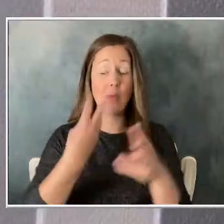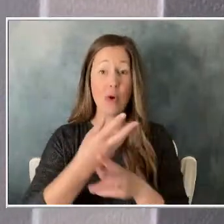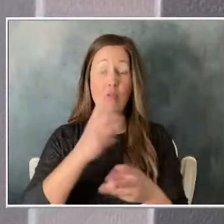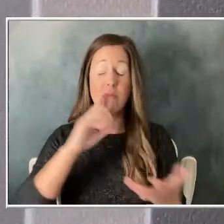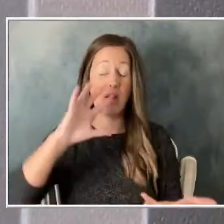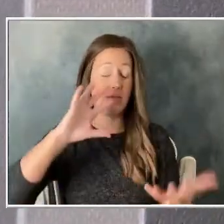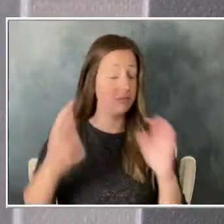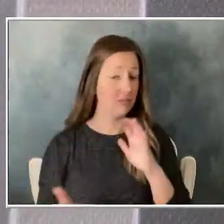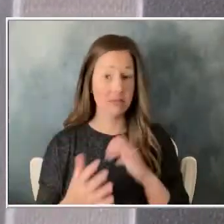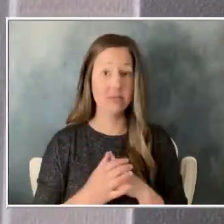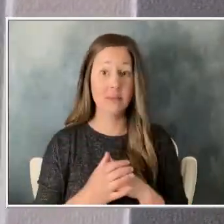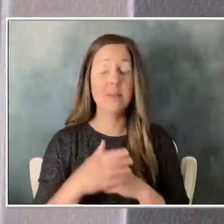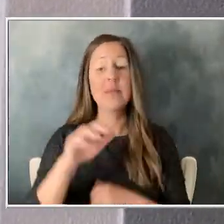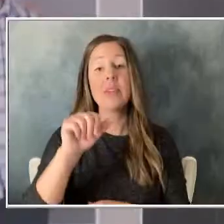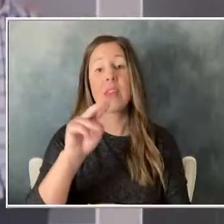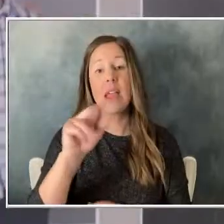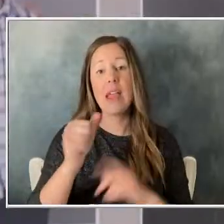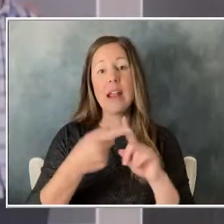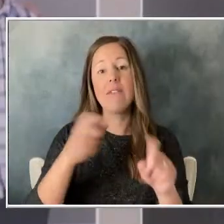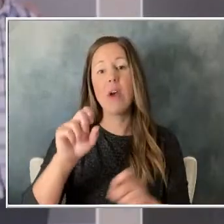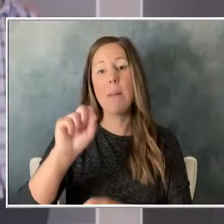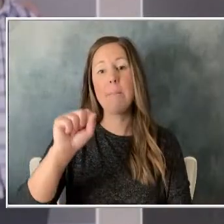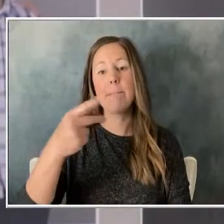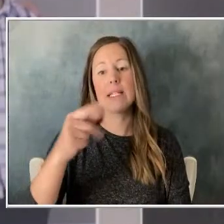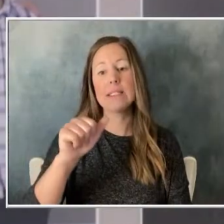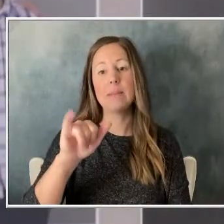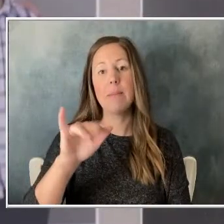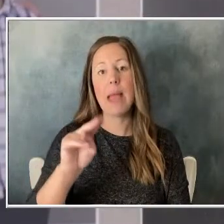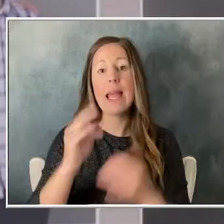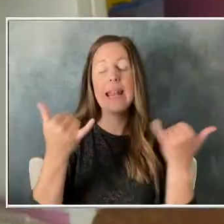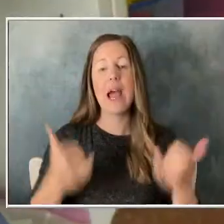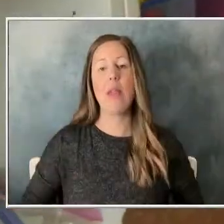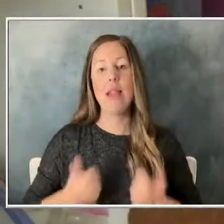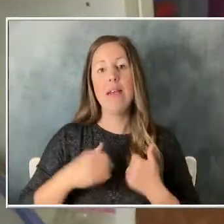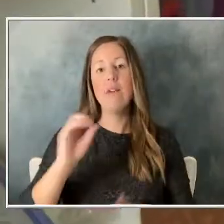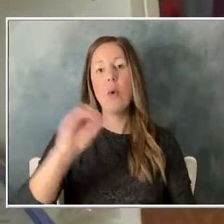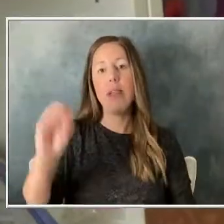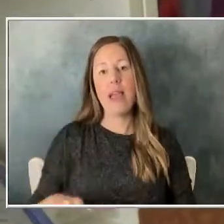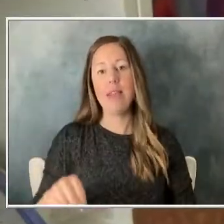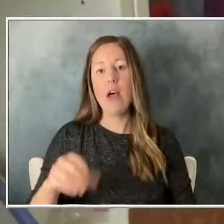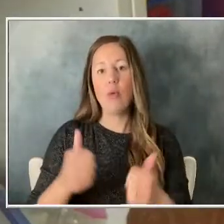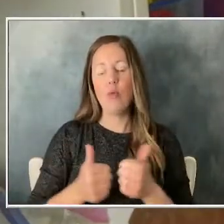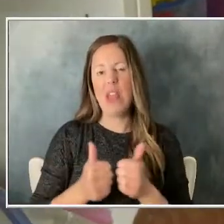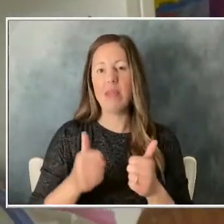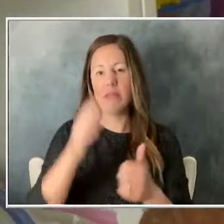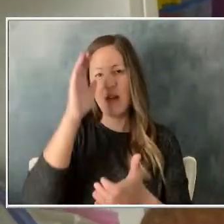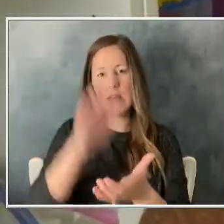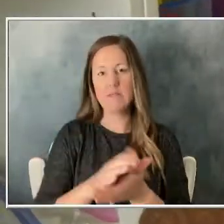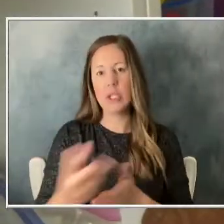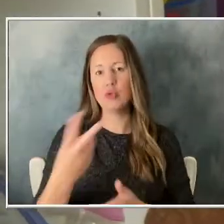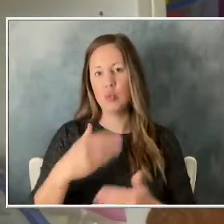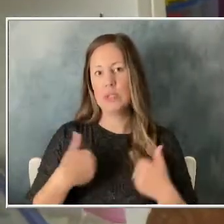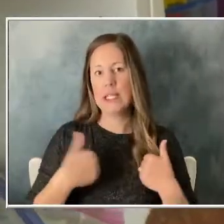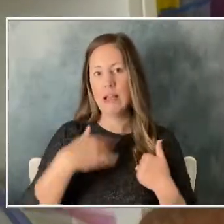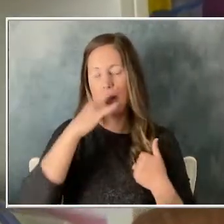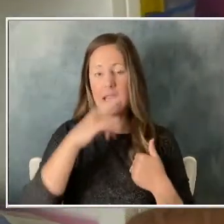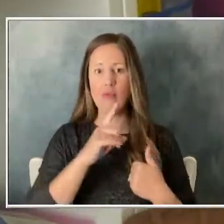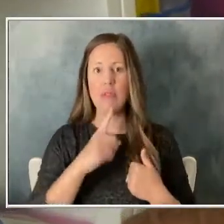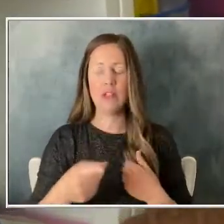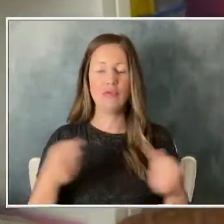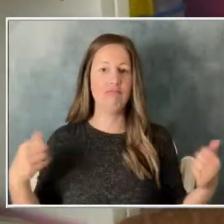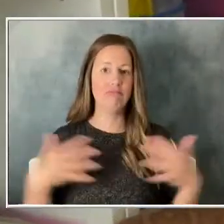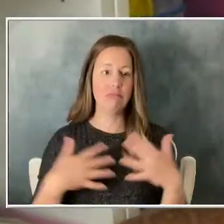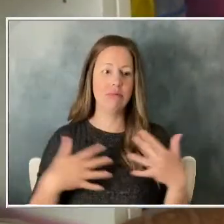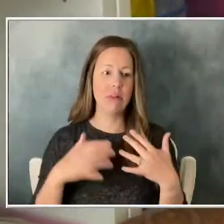from Spain, but now lives in Olathe with her husband and 2 young children. She was terrified by the diagnosis and